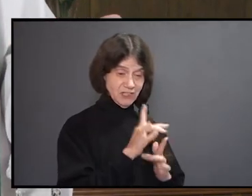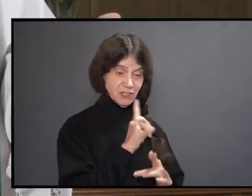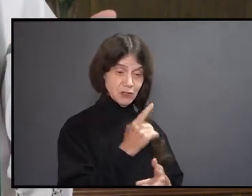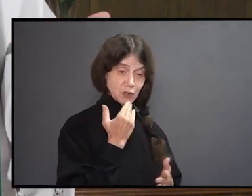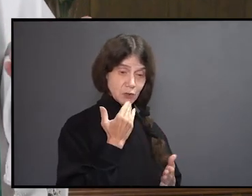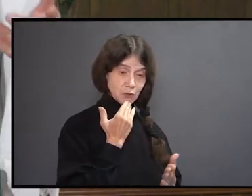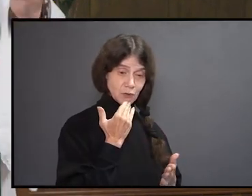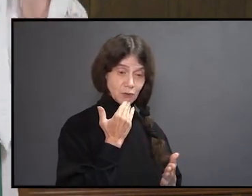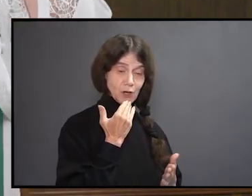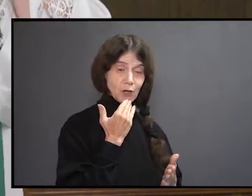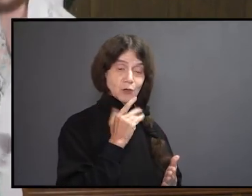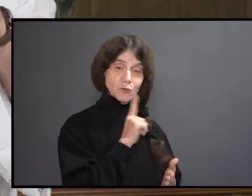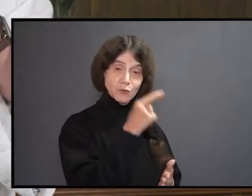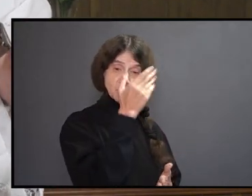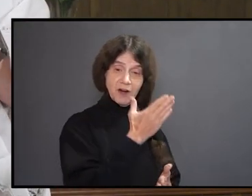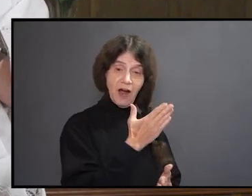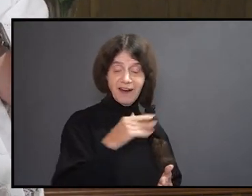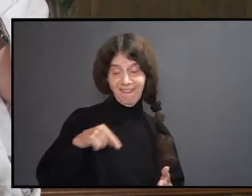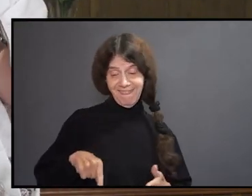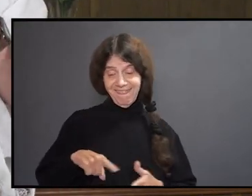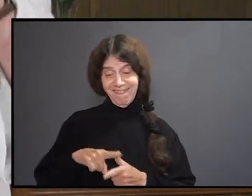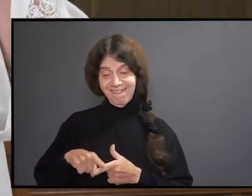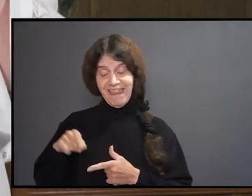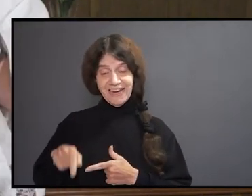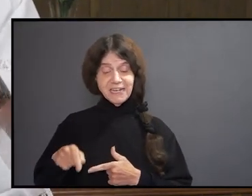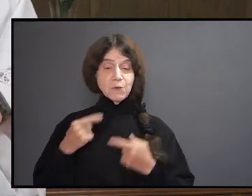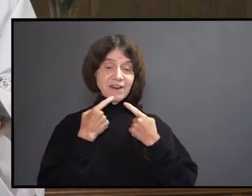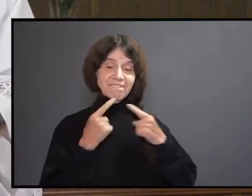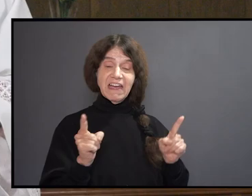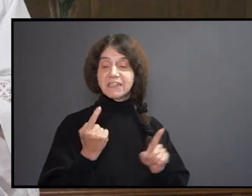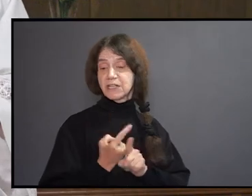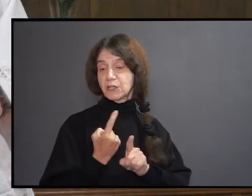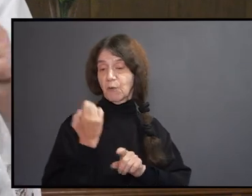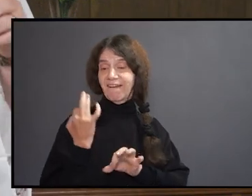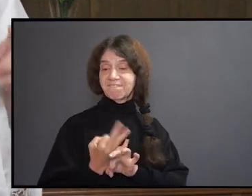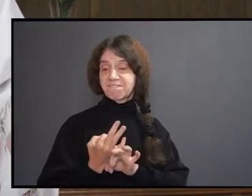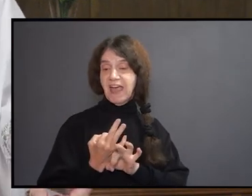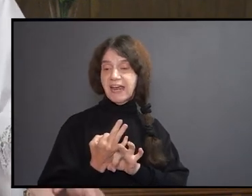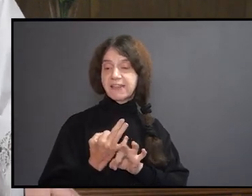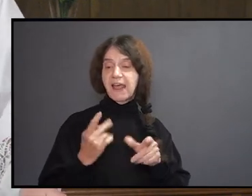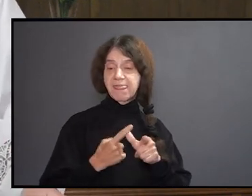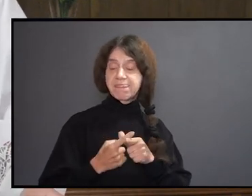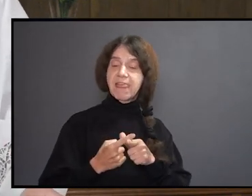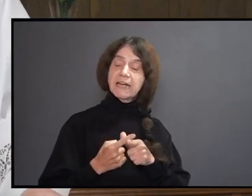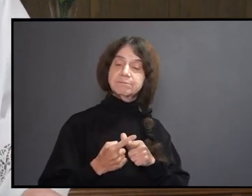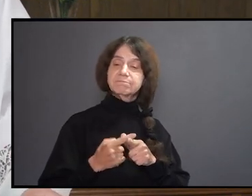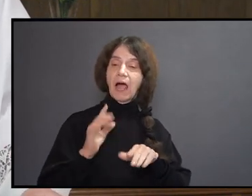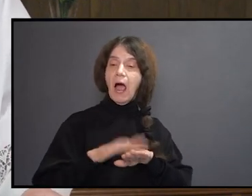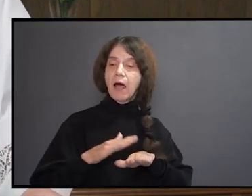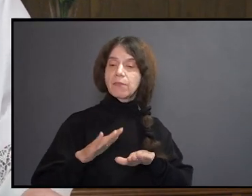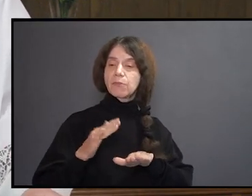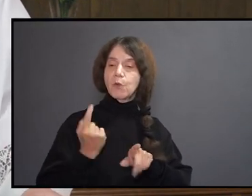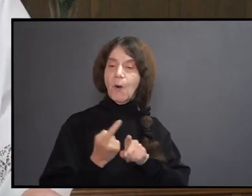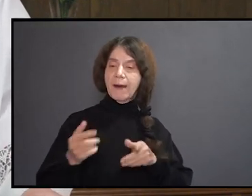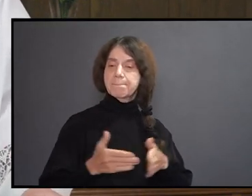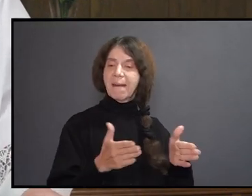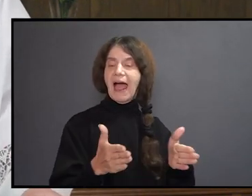God, then he would be confessing the right faith, and he would be on the right path.